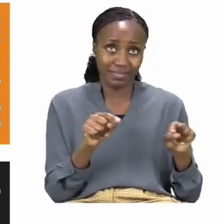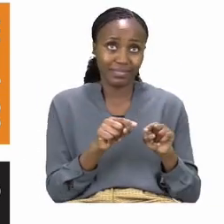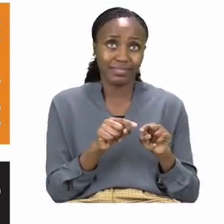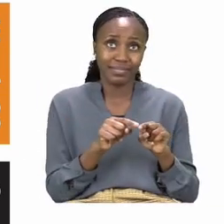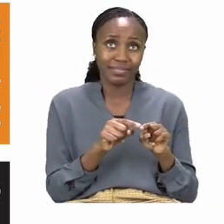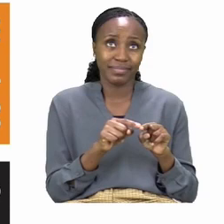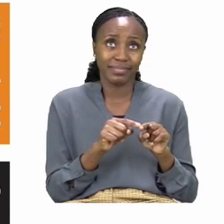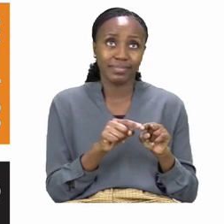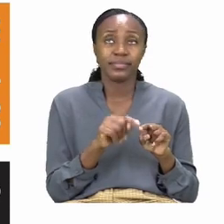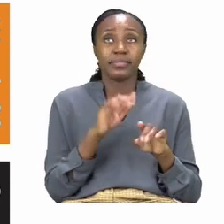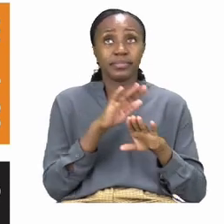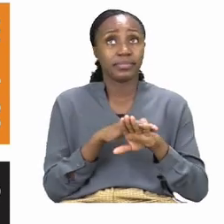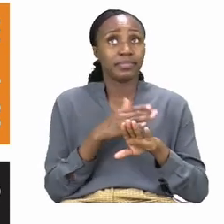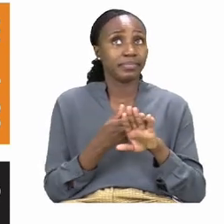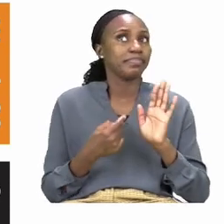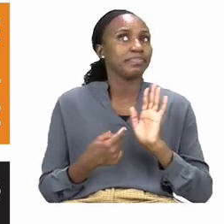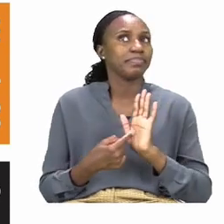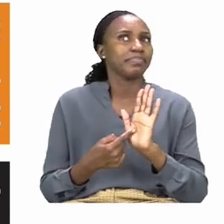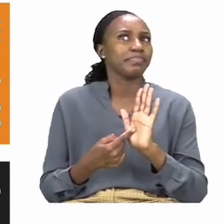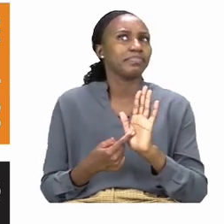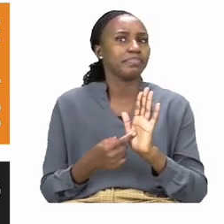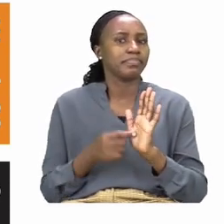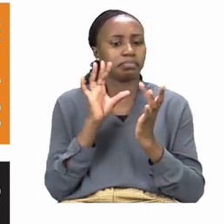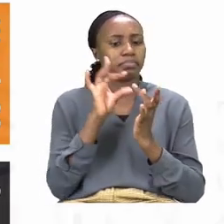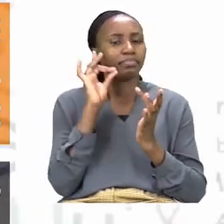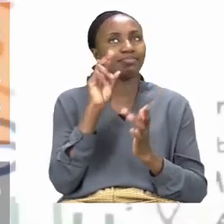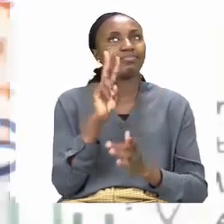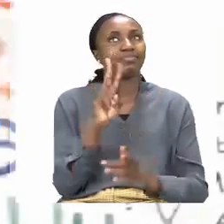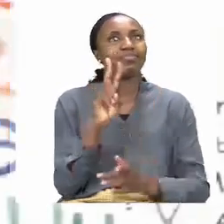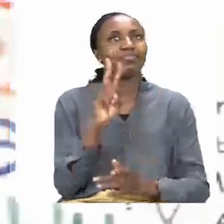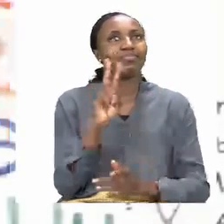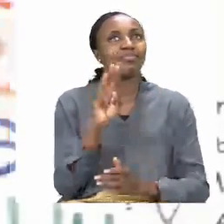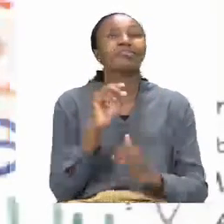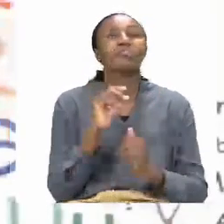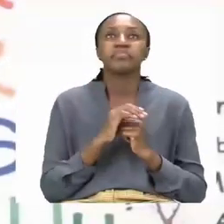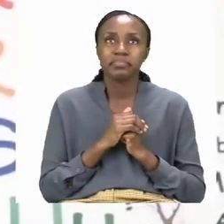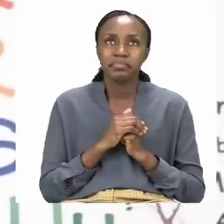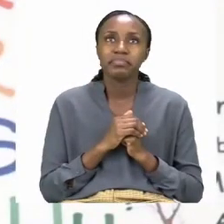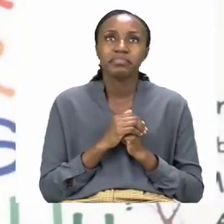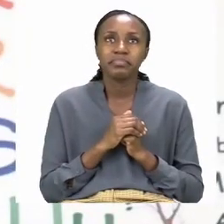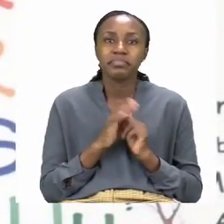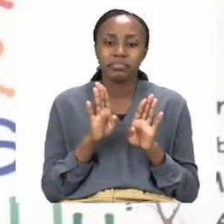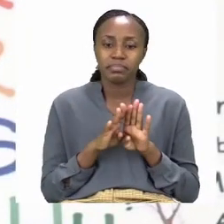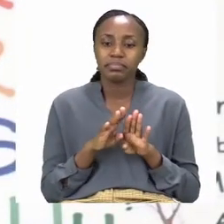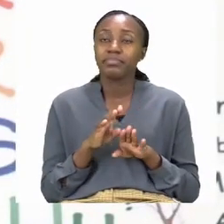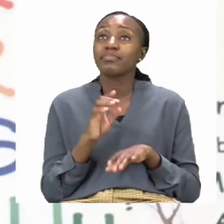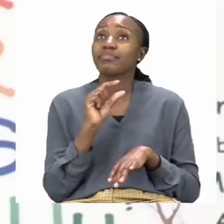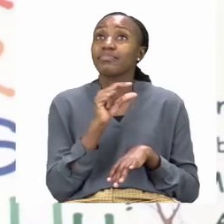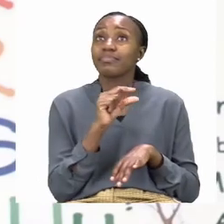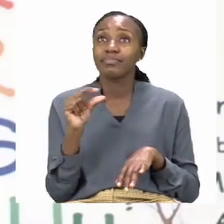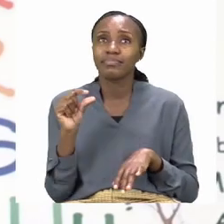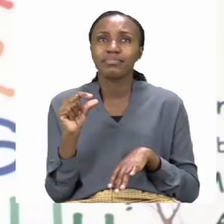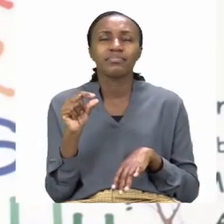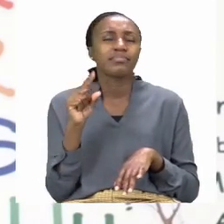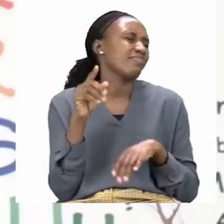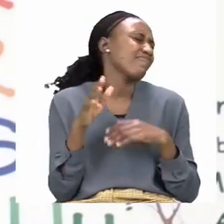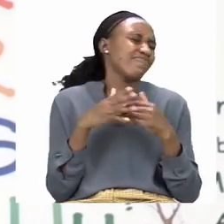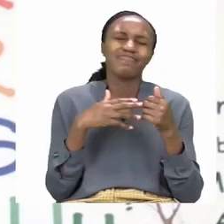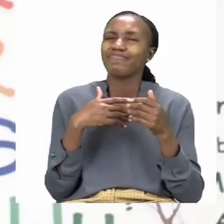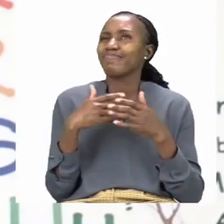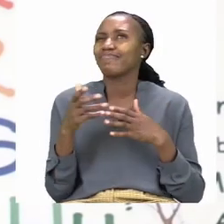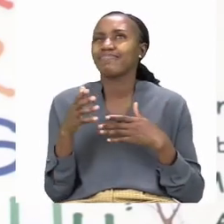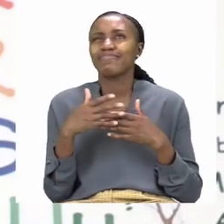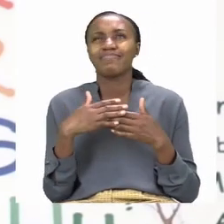the board, I chose 2 sight words to make 1 sentence. but you can go ahead and